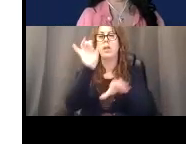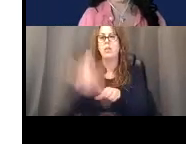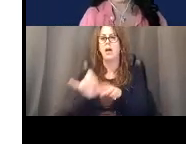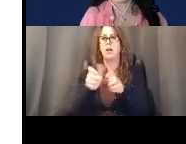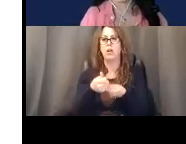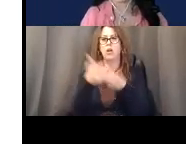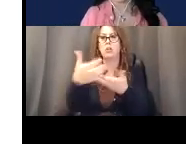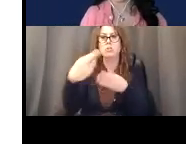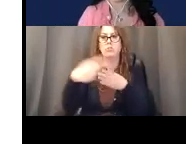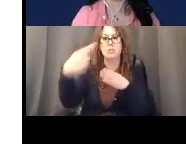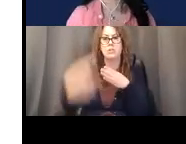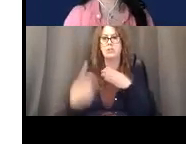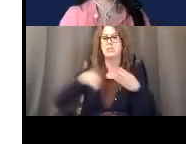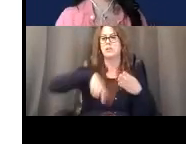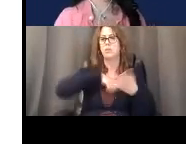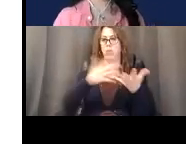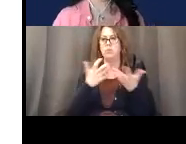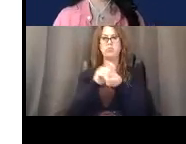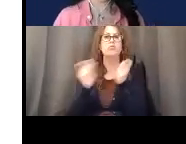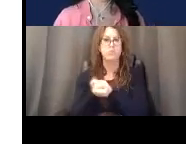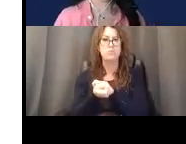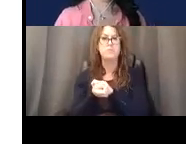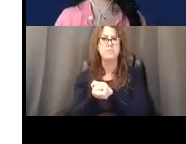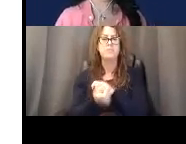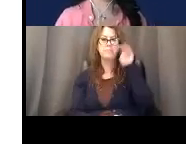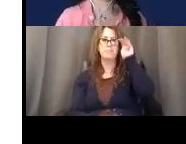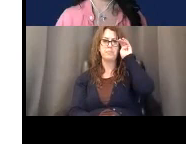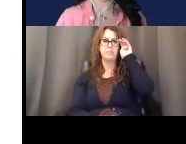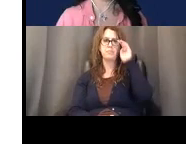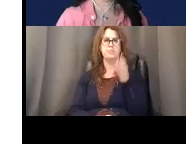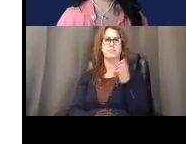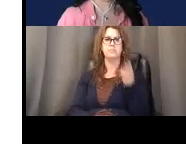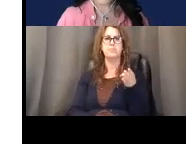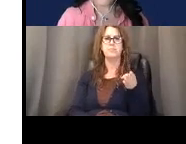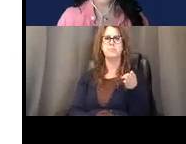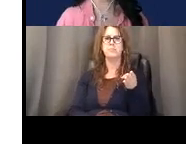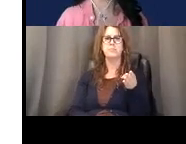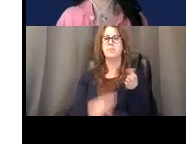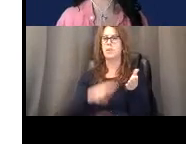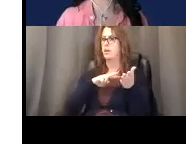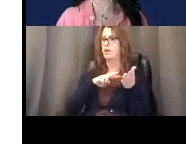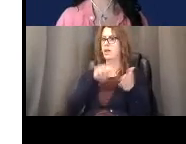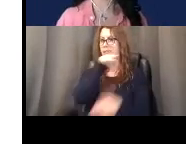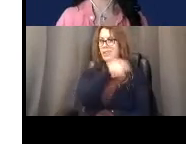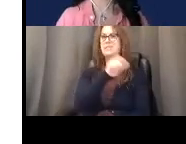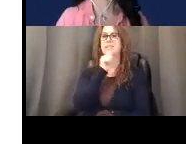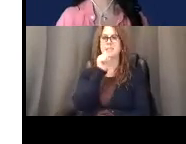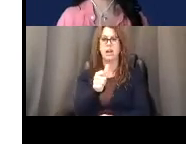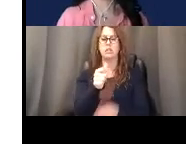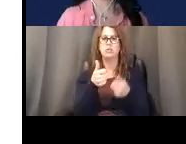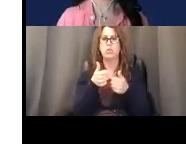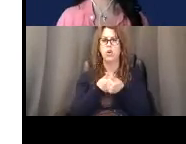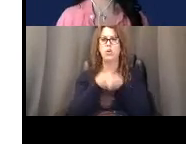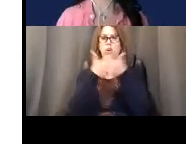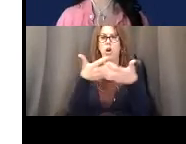trying to turn around. So this is, again, this is really not to separate us. In a strange way, we lift up